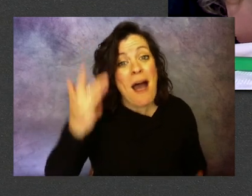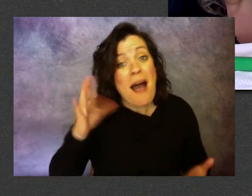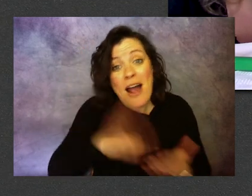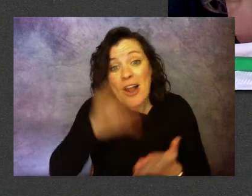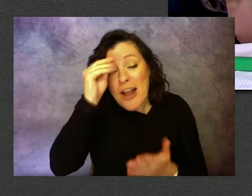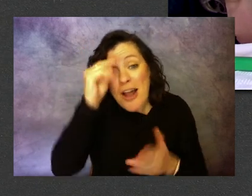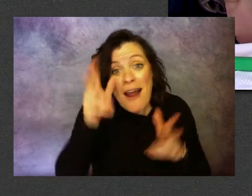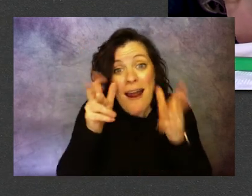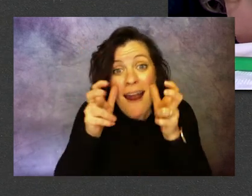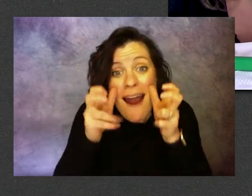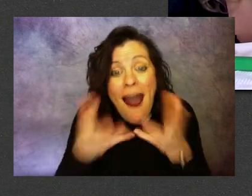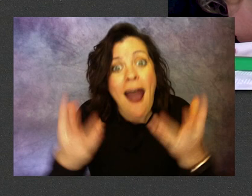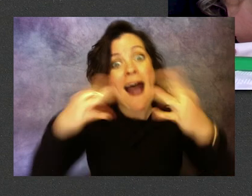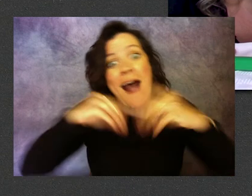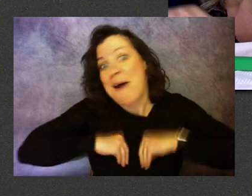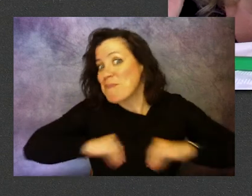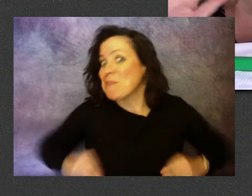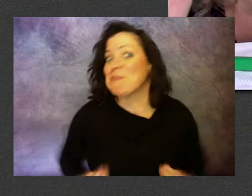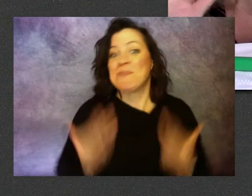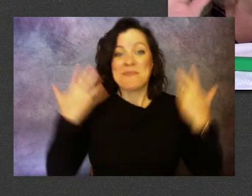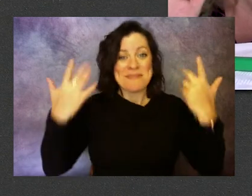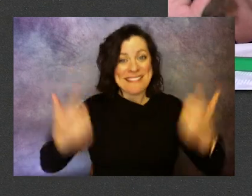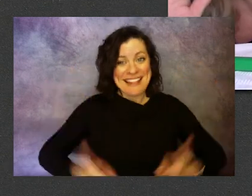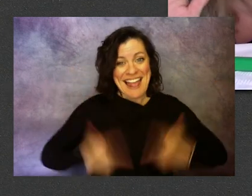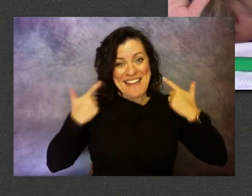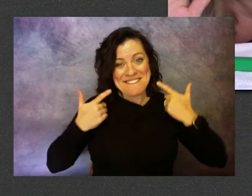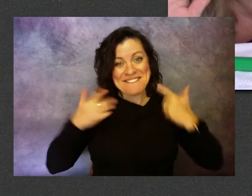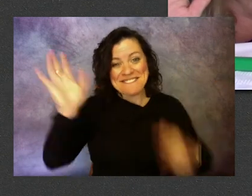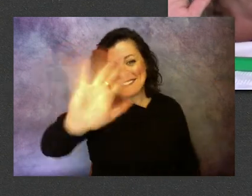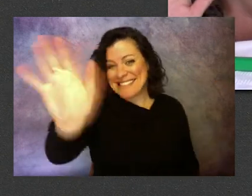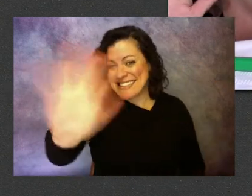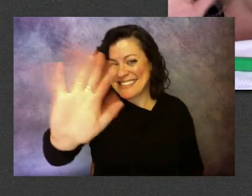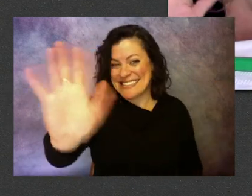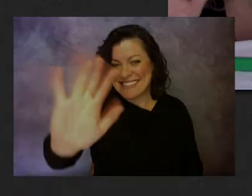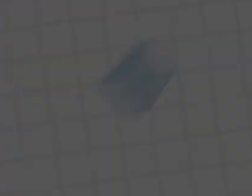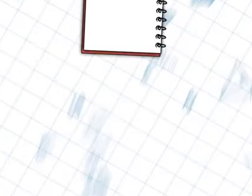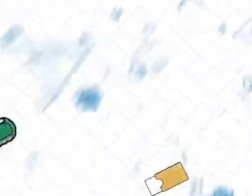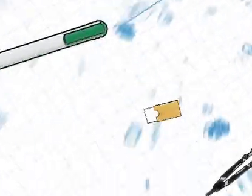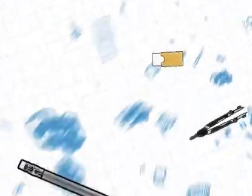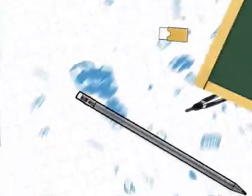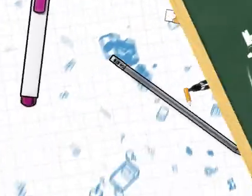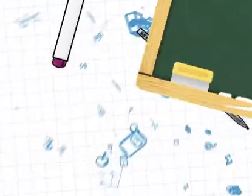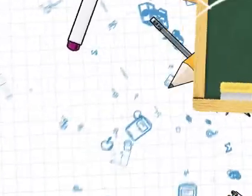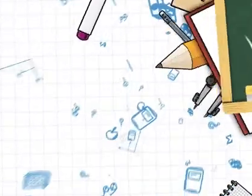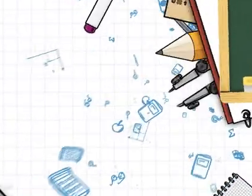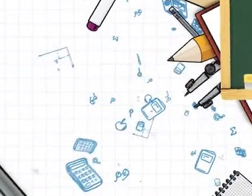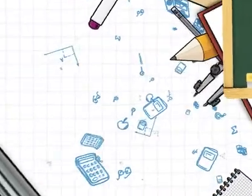is brought to life. See you next time. Bye.